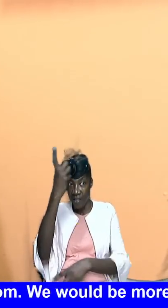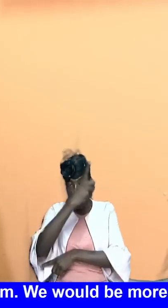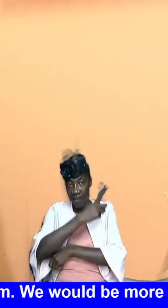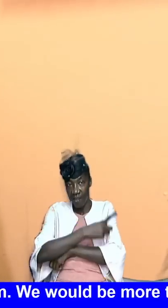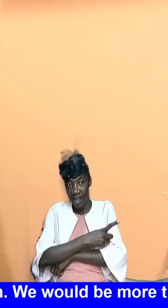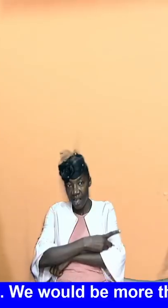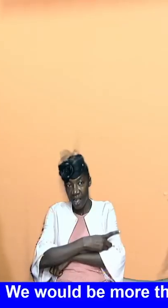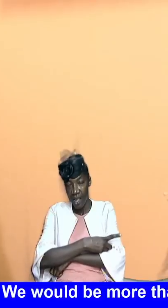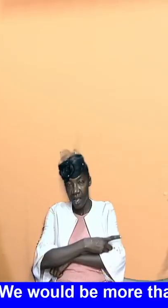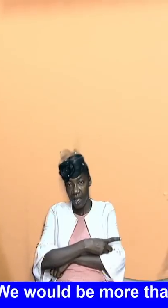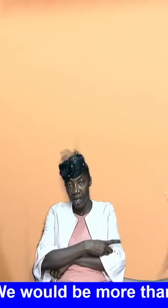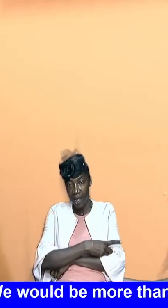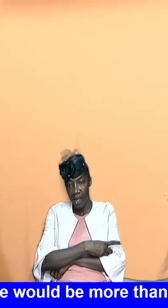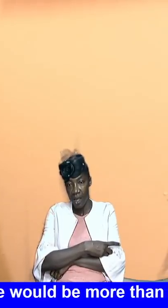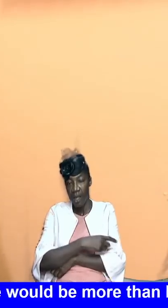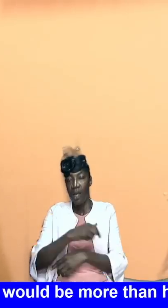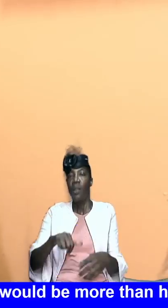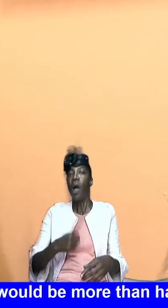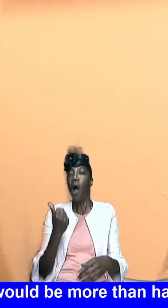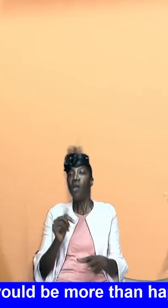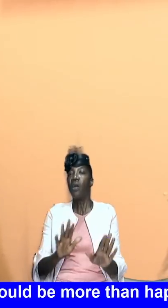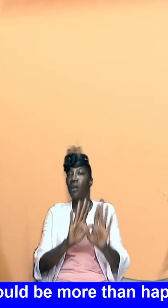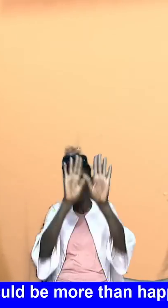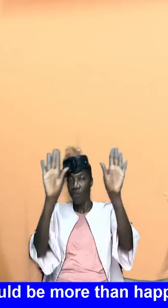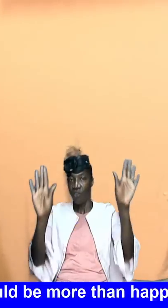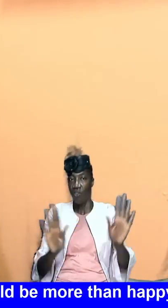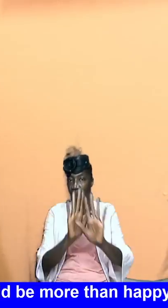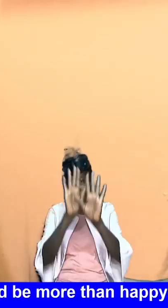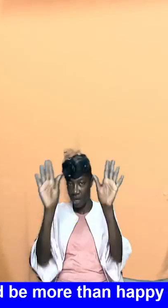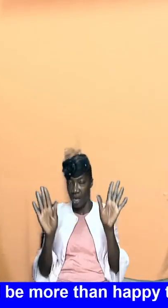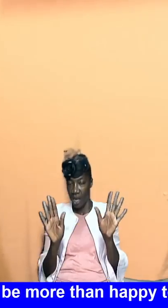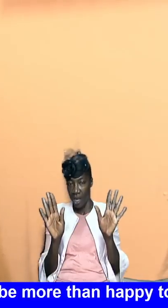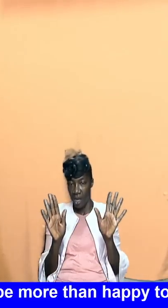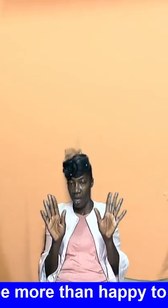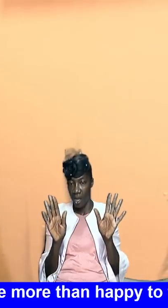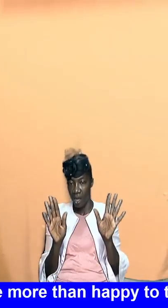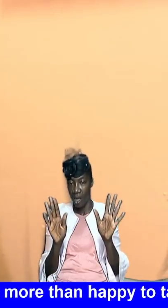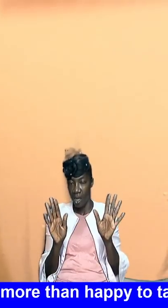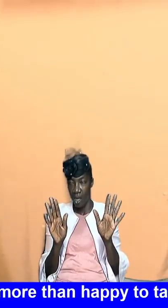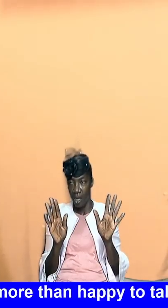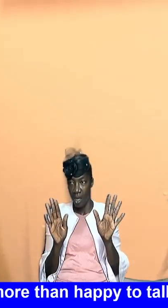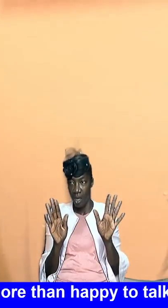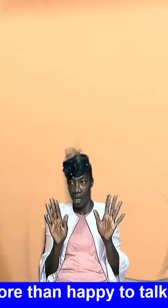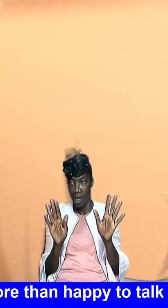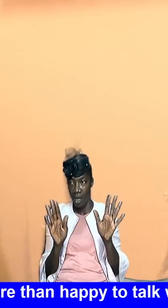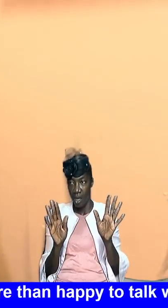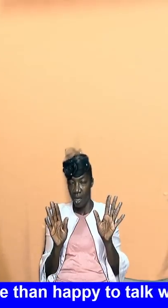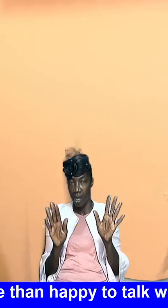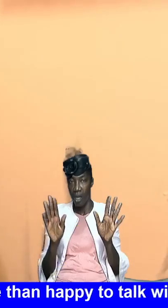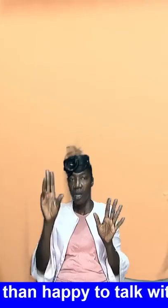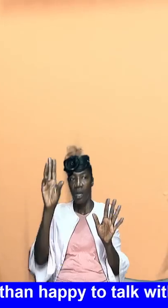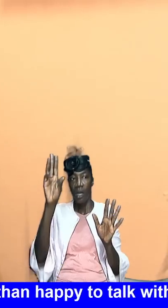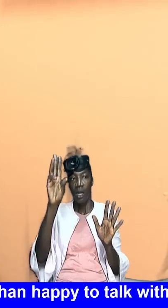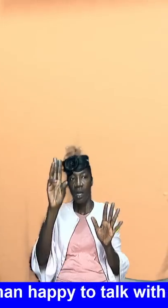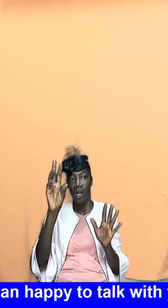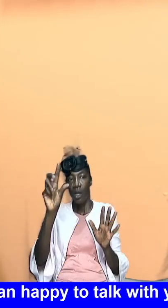and the following Sunday, which is the 26th, when we are going to have communion,